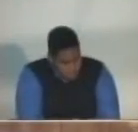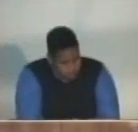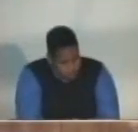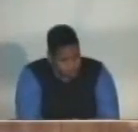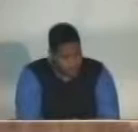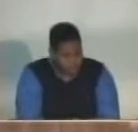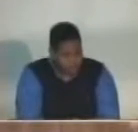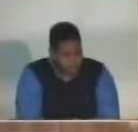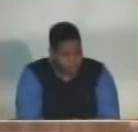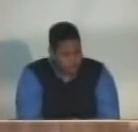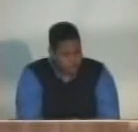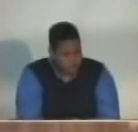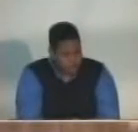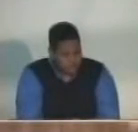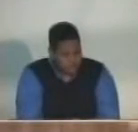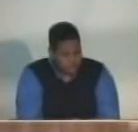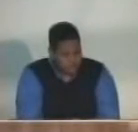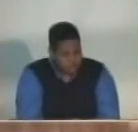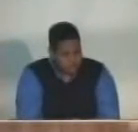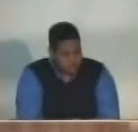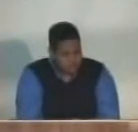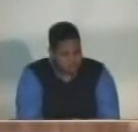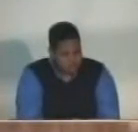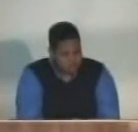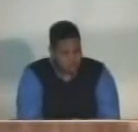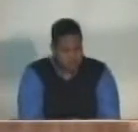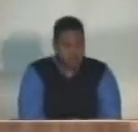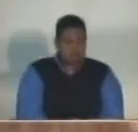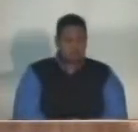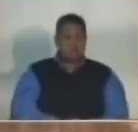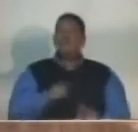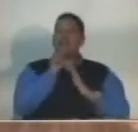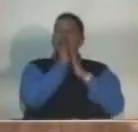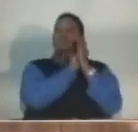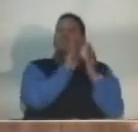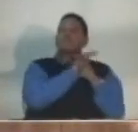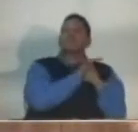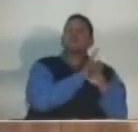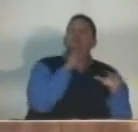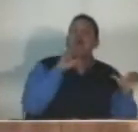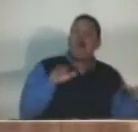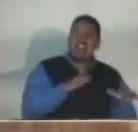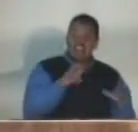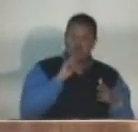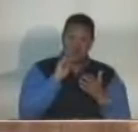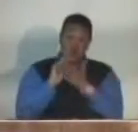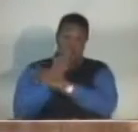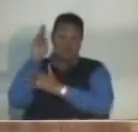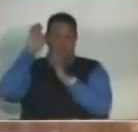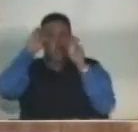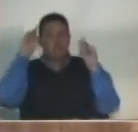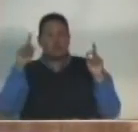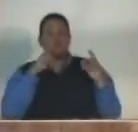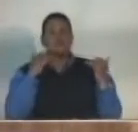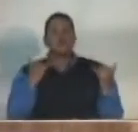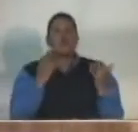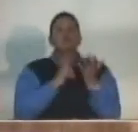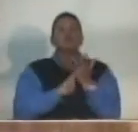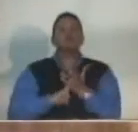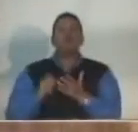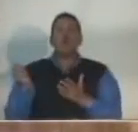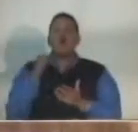the ministry have been active. The Tertiary Education Commission is now registering all private